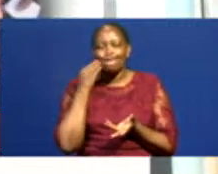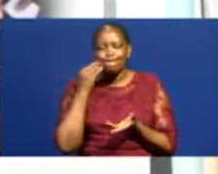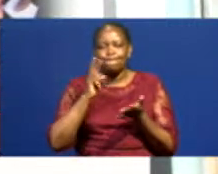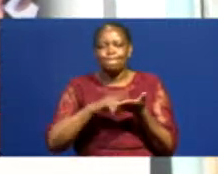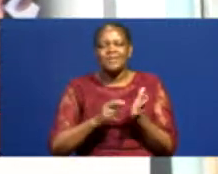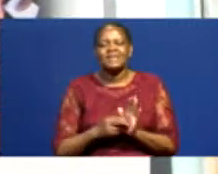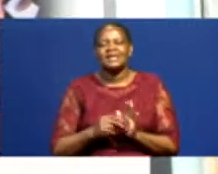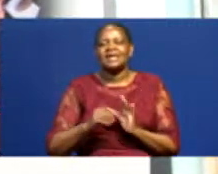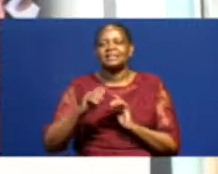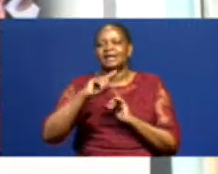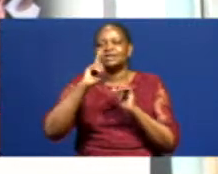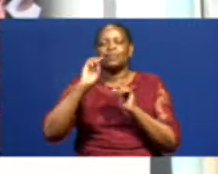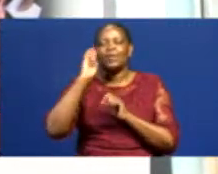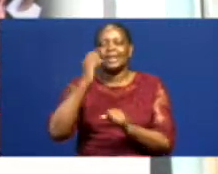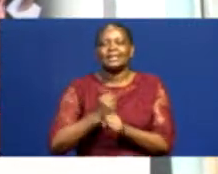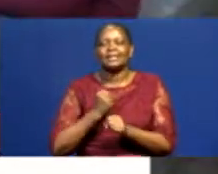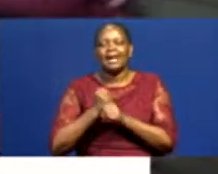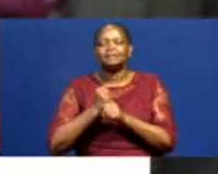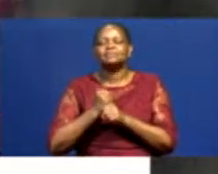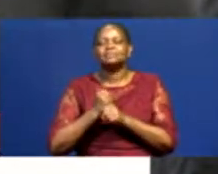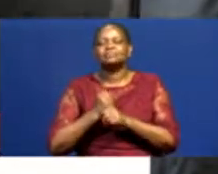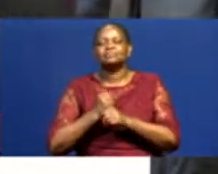subsequent exams will be undertaken at the school.